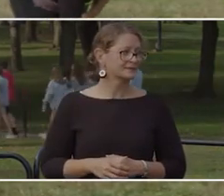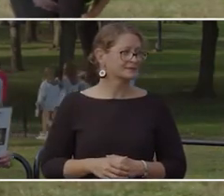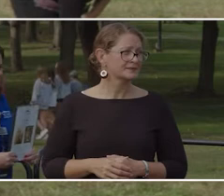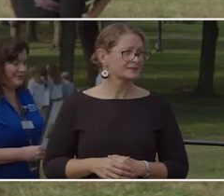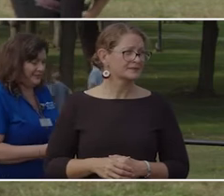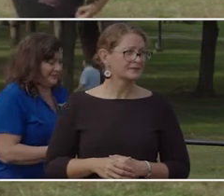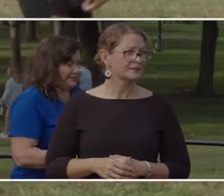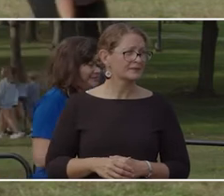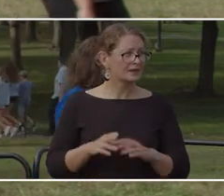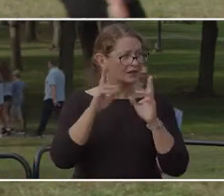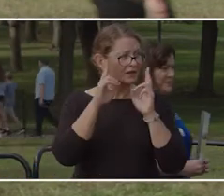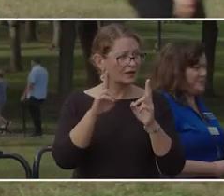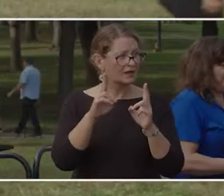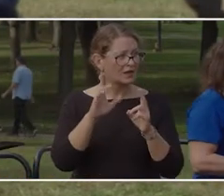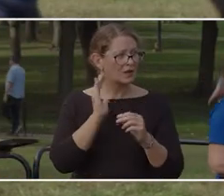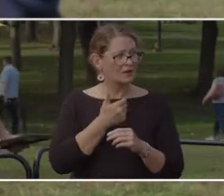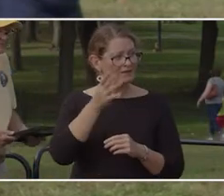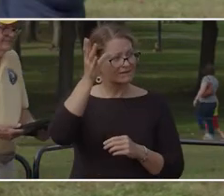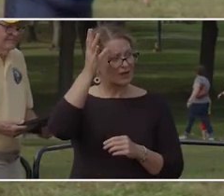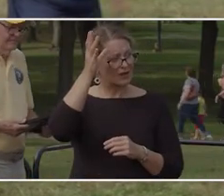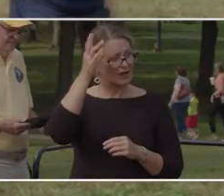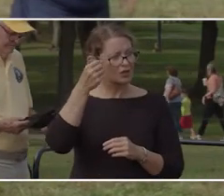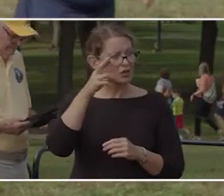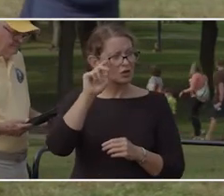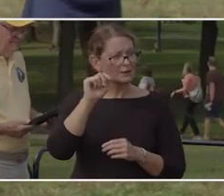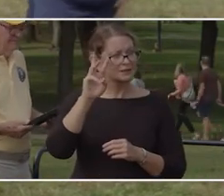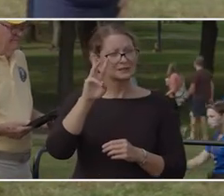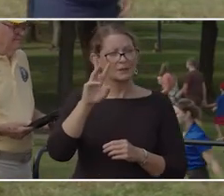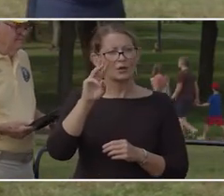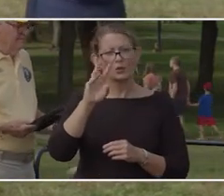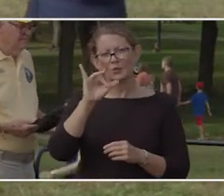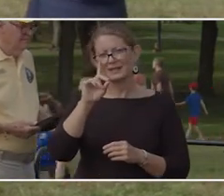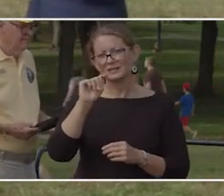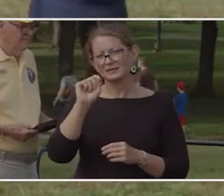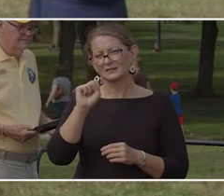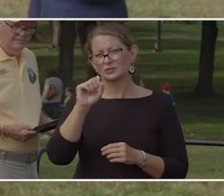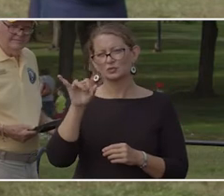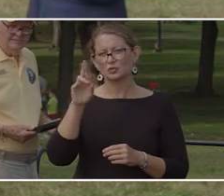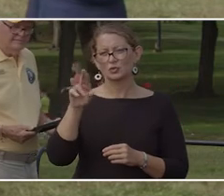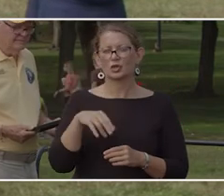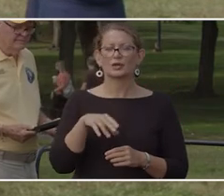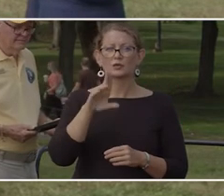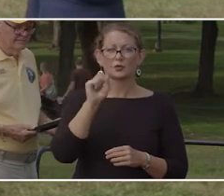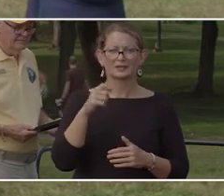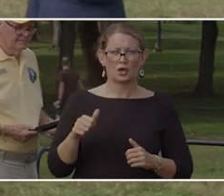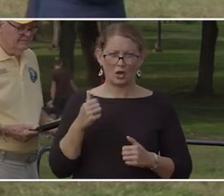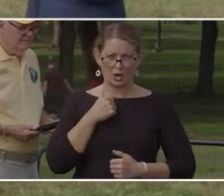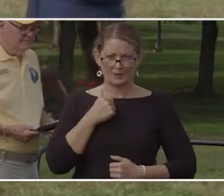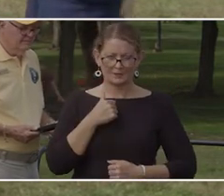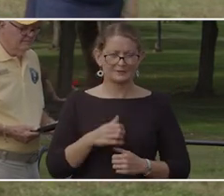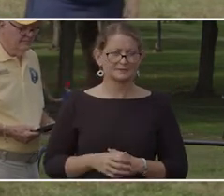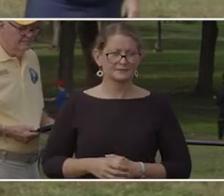In honor of our father, Herbert W. Wilkes, Jr., United States Army.